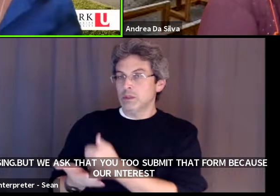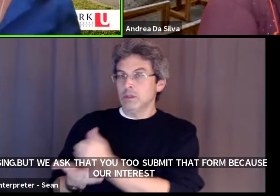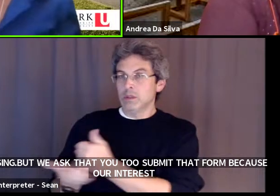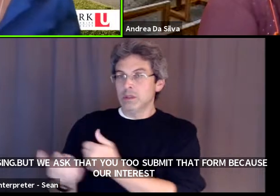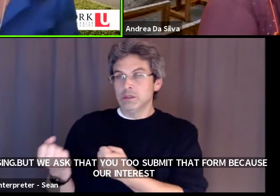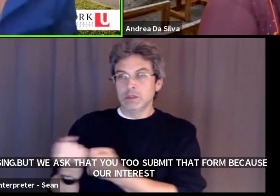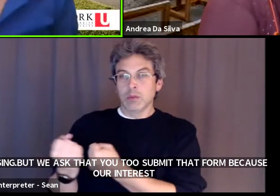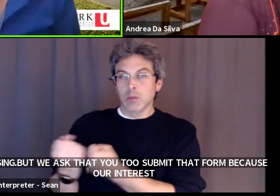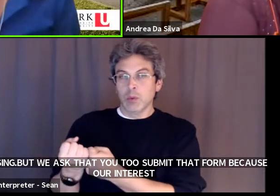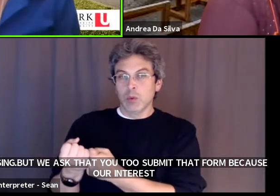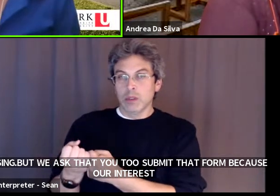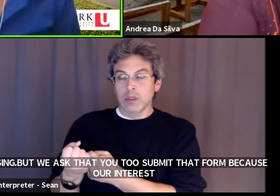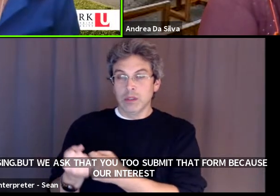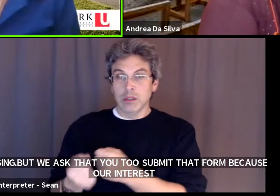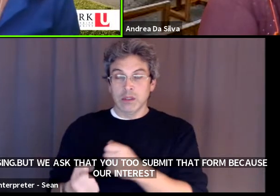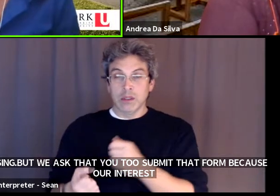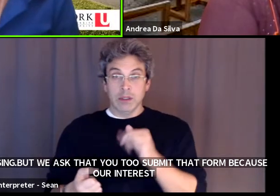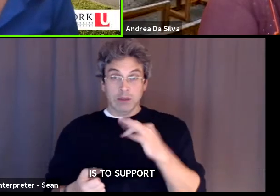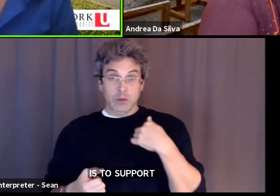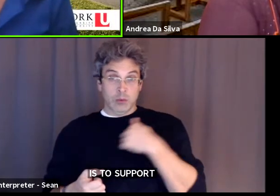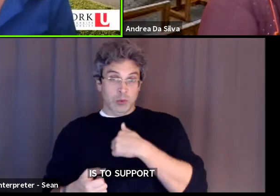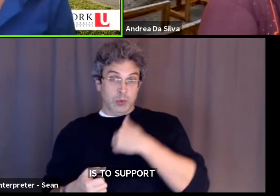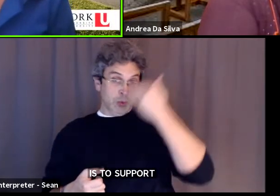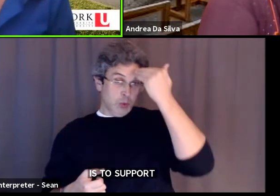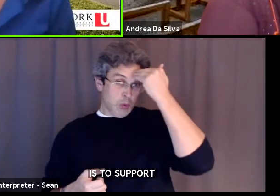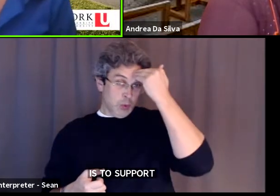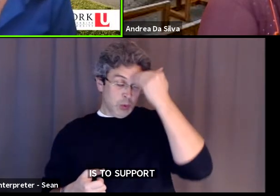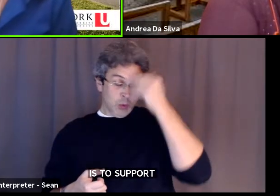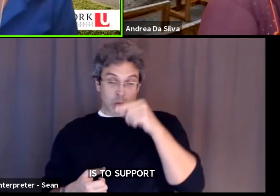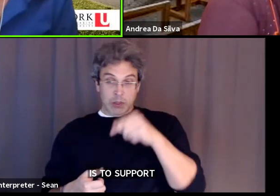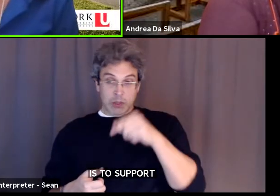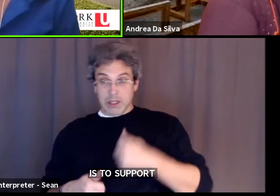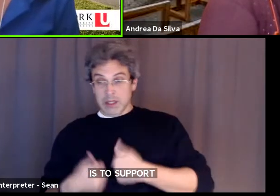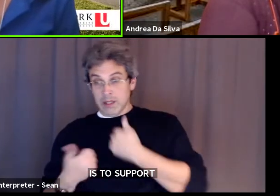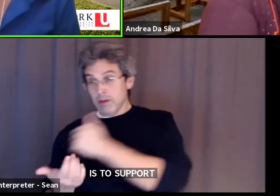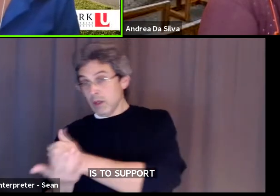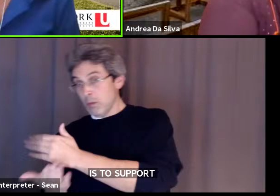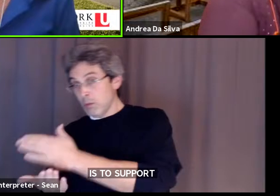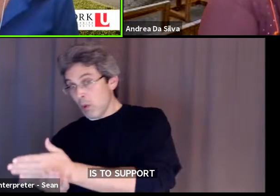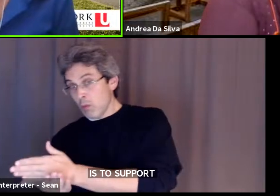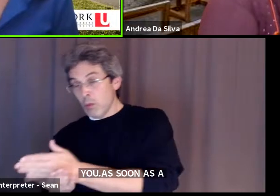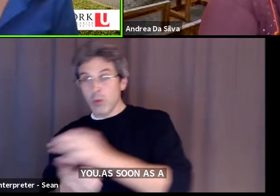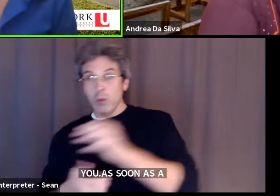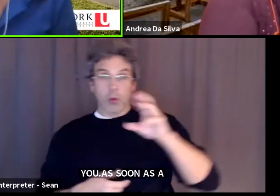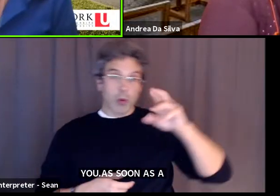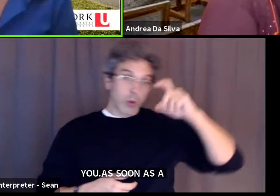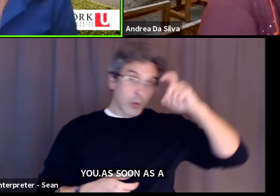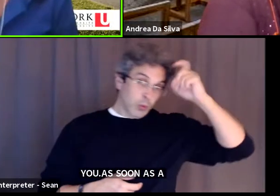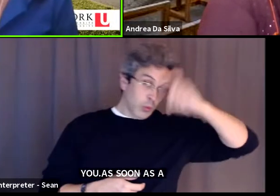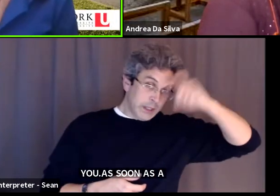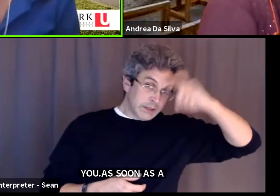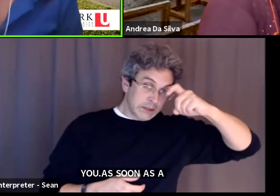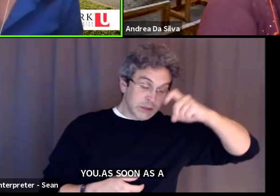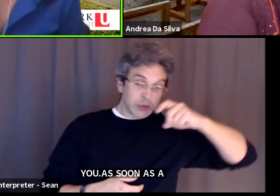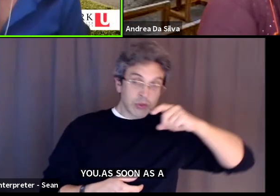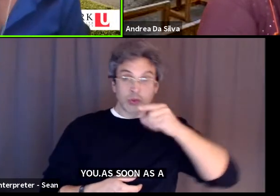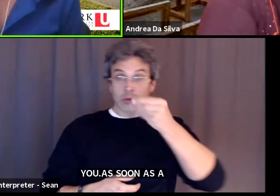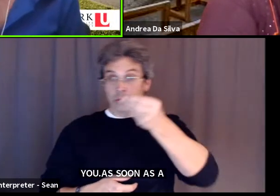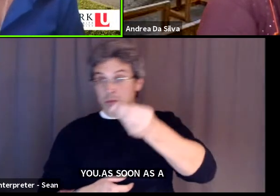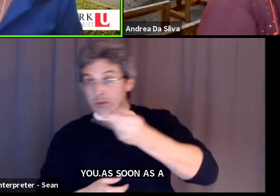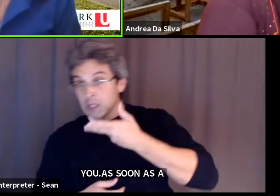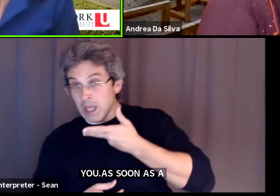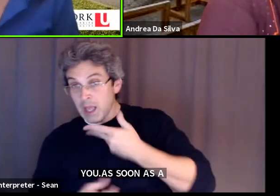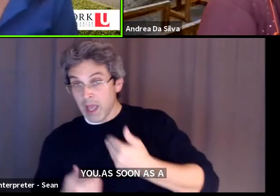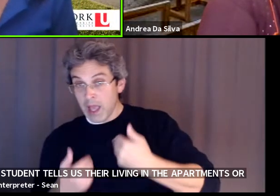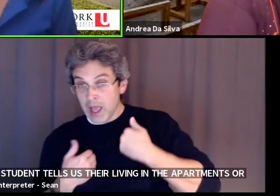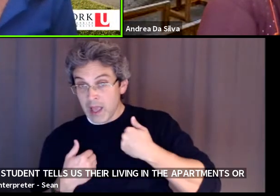us whether they're living in the apartments or in any of our residences, as soon as you inform us of any symptoms, tick